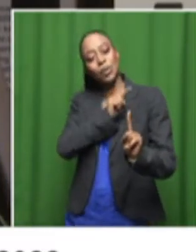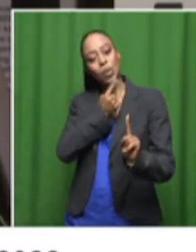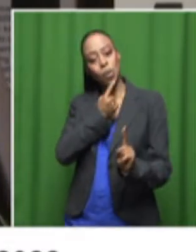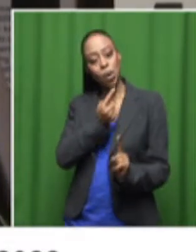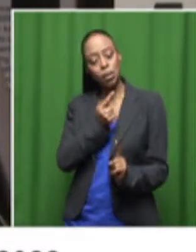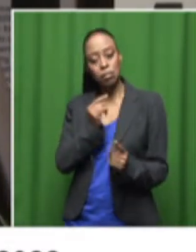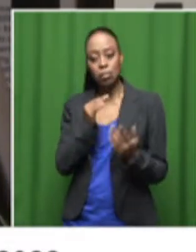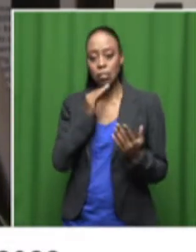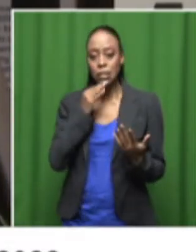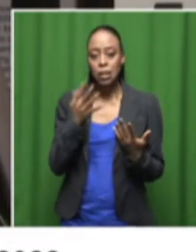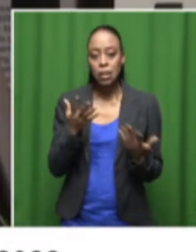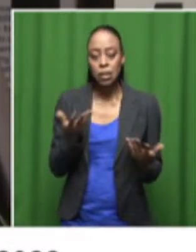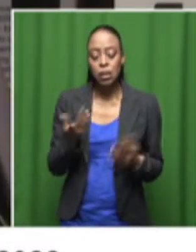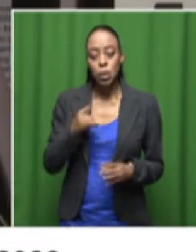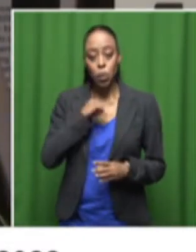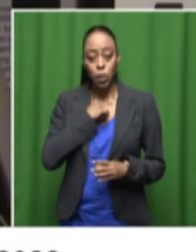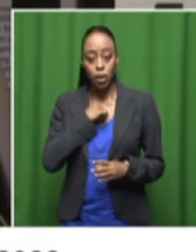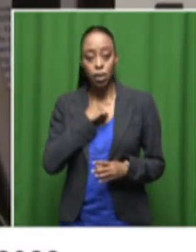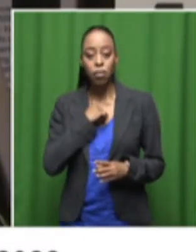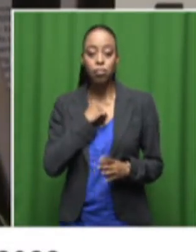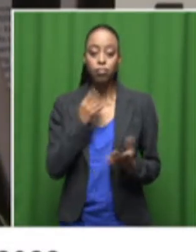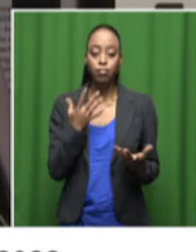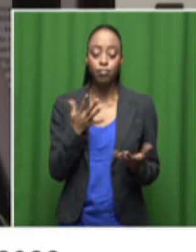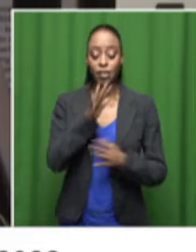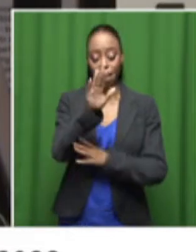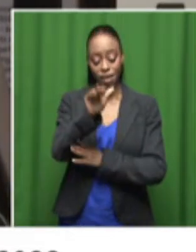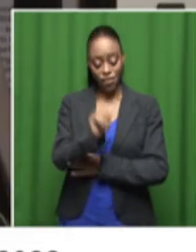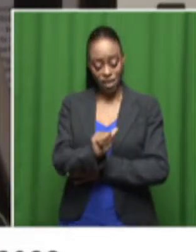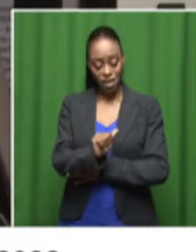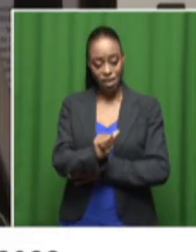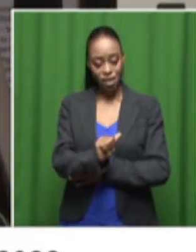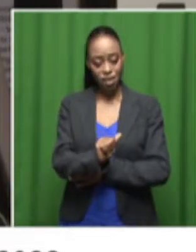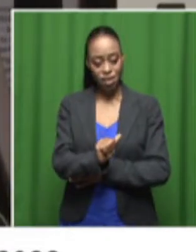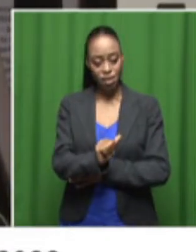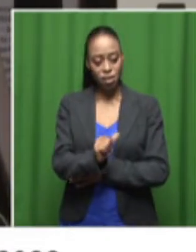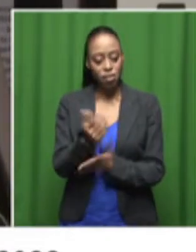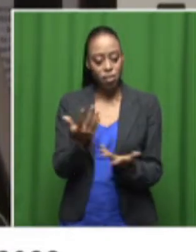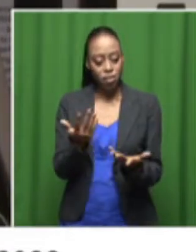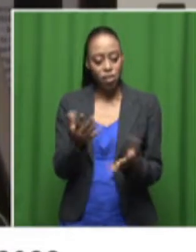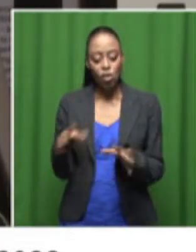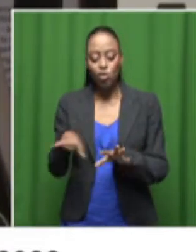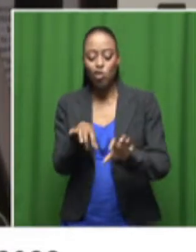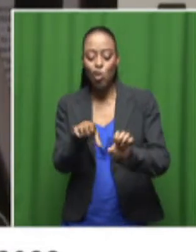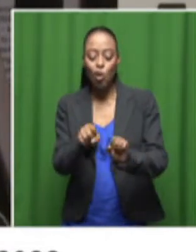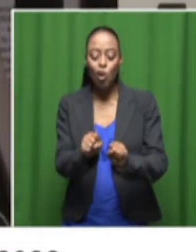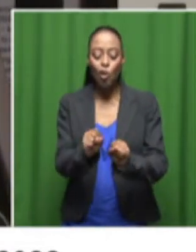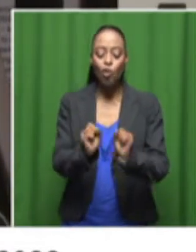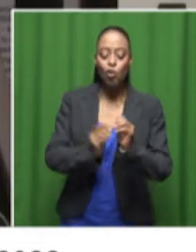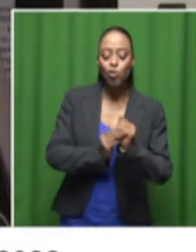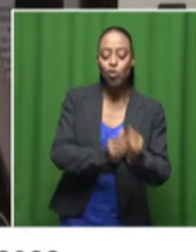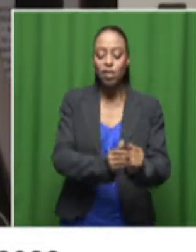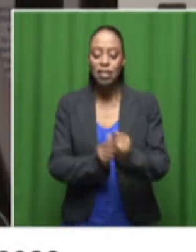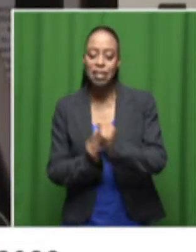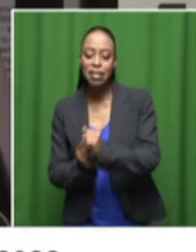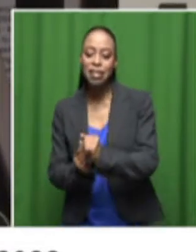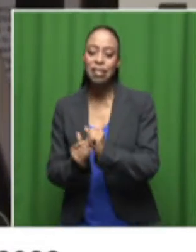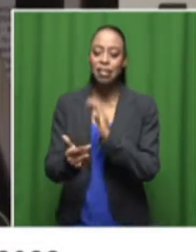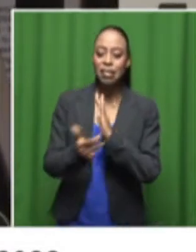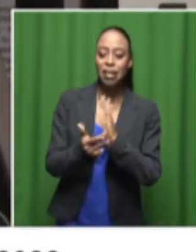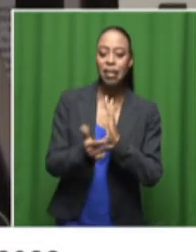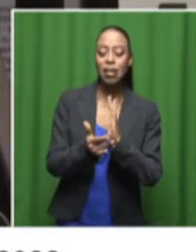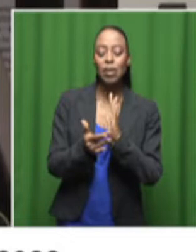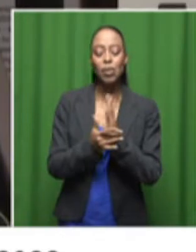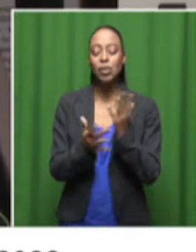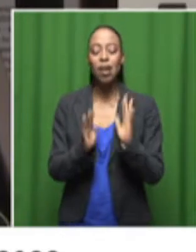then get to make the continent take ownership of leading in the IT space as